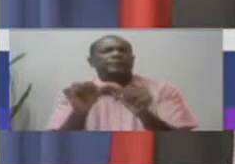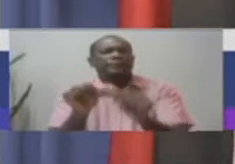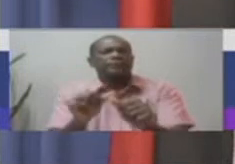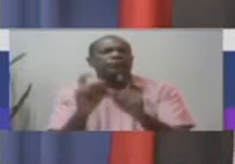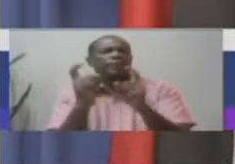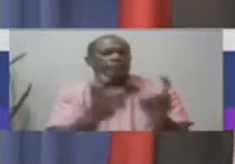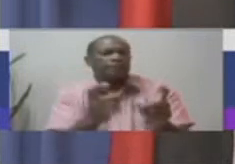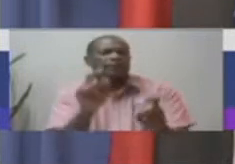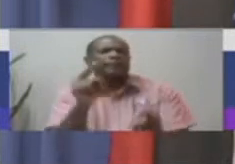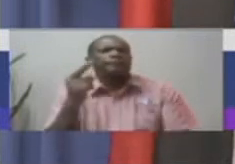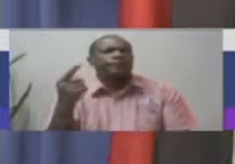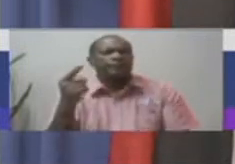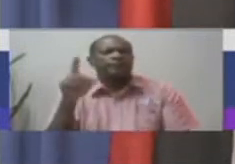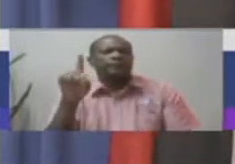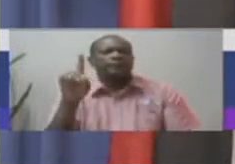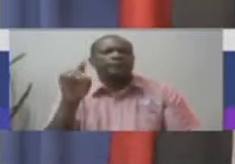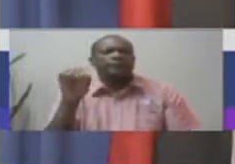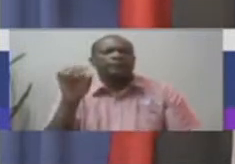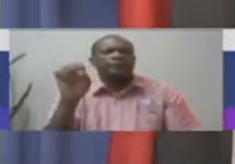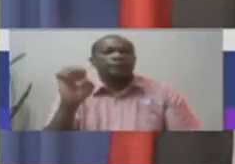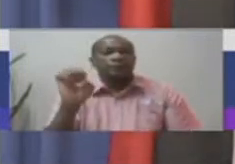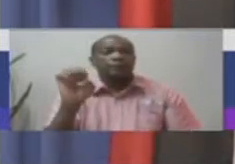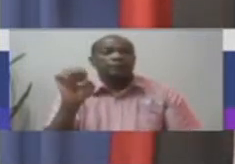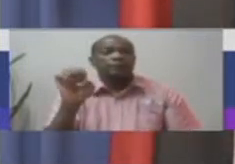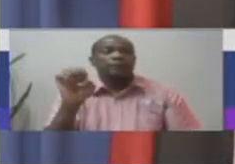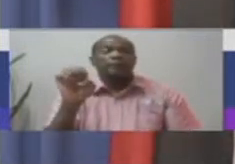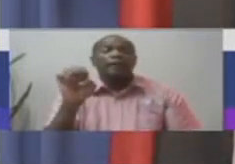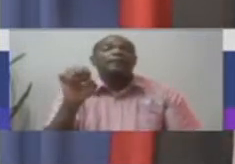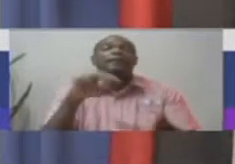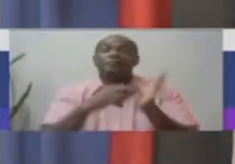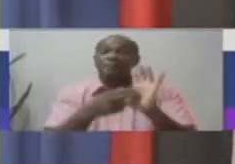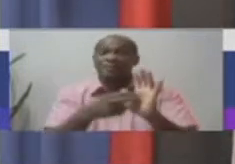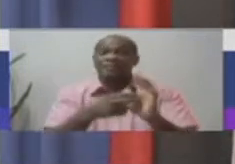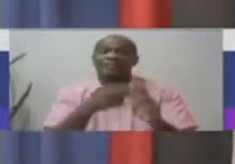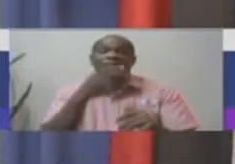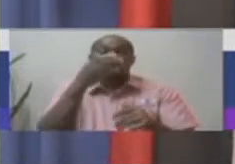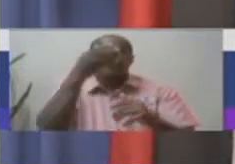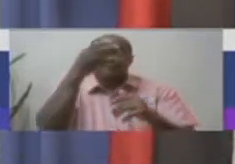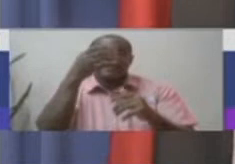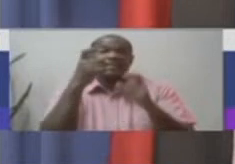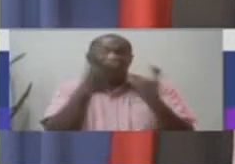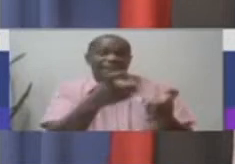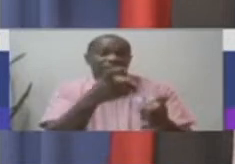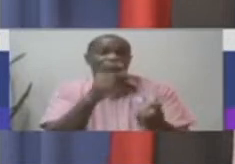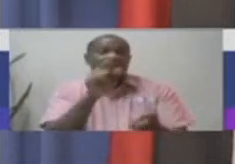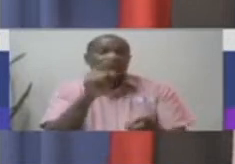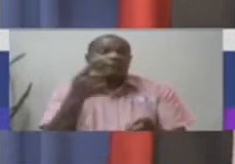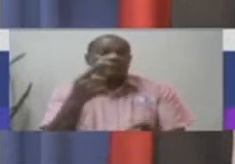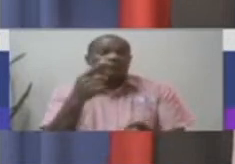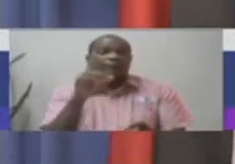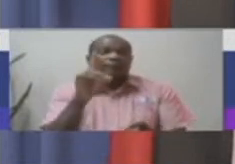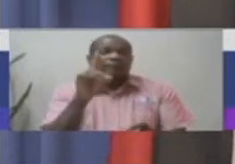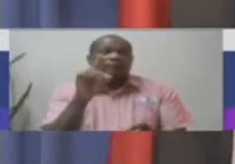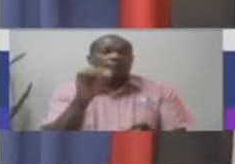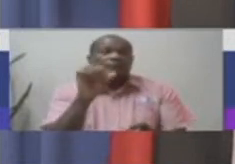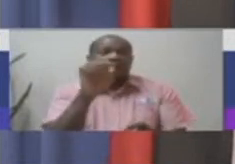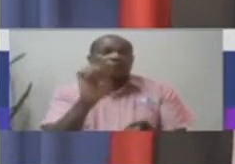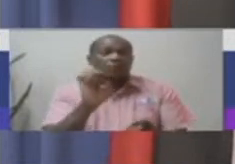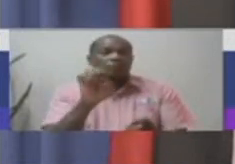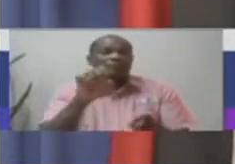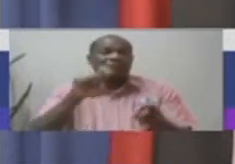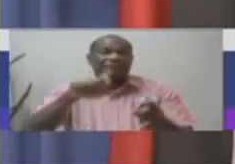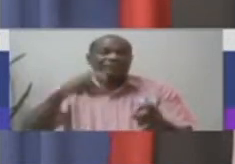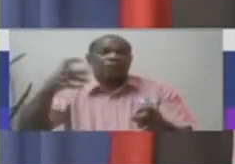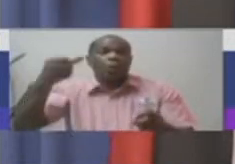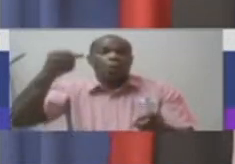dose, you have to be able to hold vaccines in hand for the second dose, wherever that second dose is coming from, whether you have it in hand or whether it's